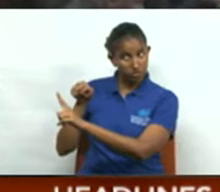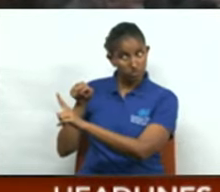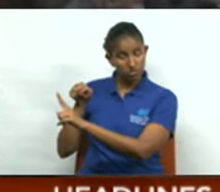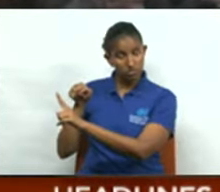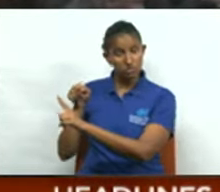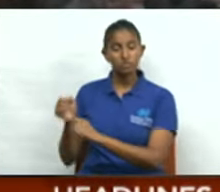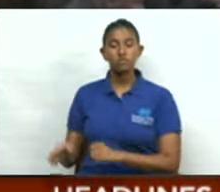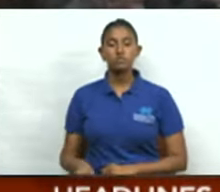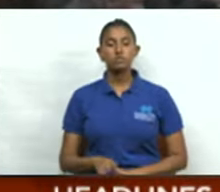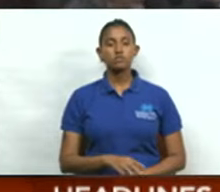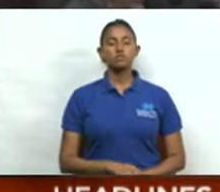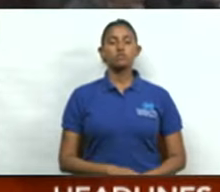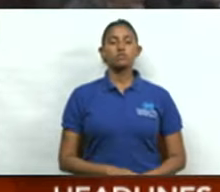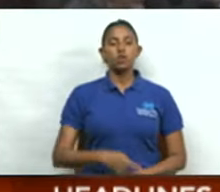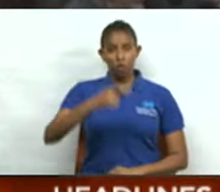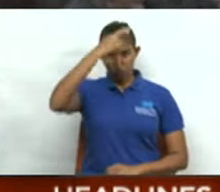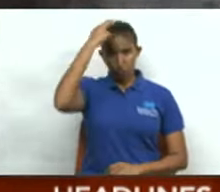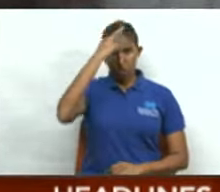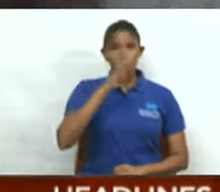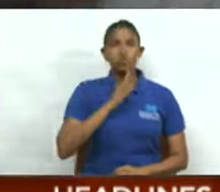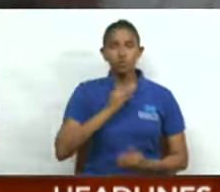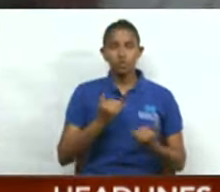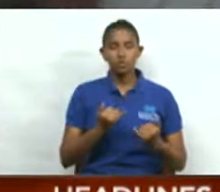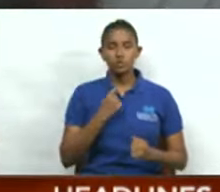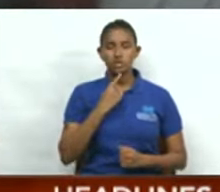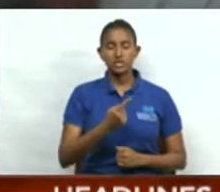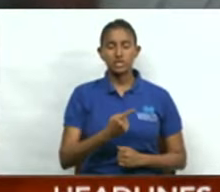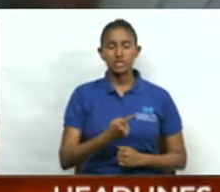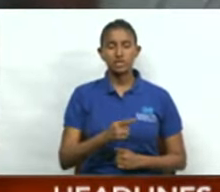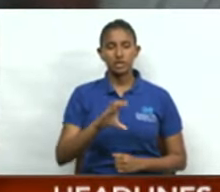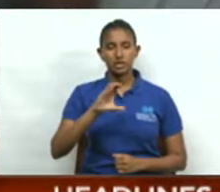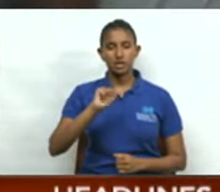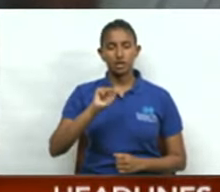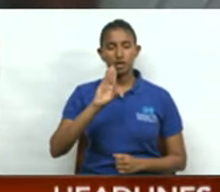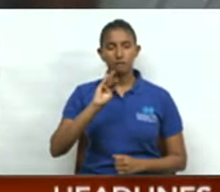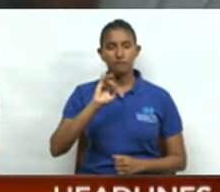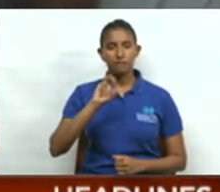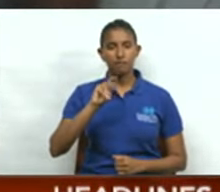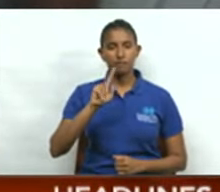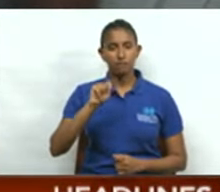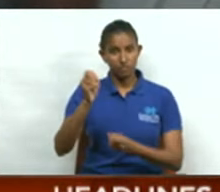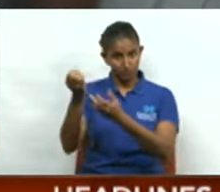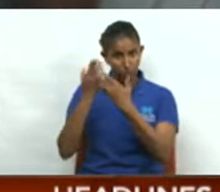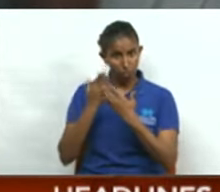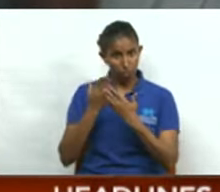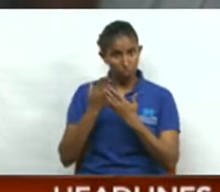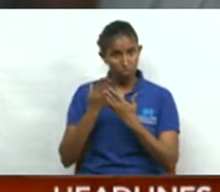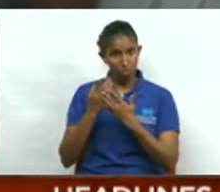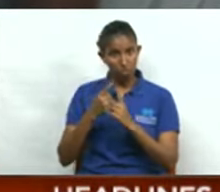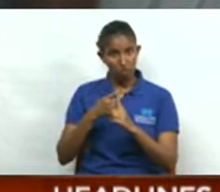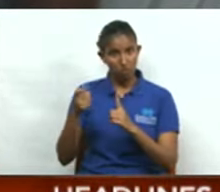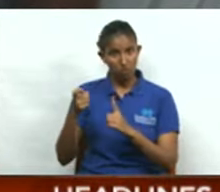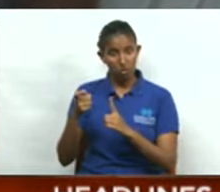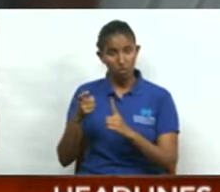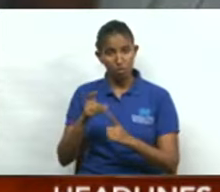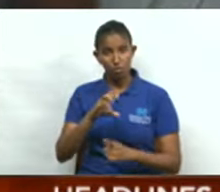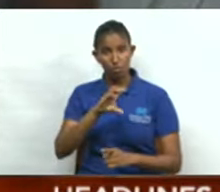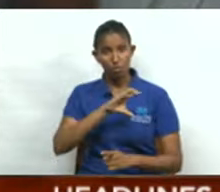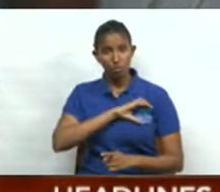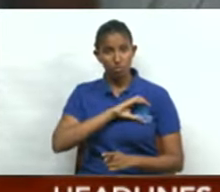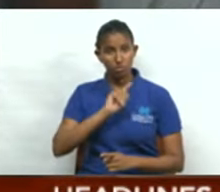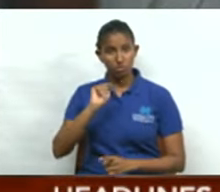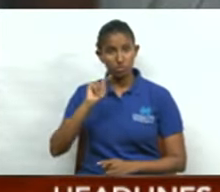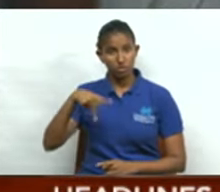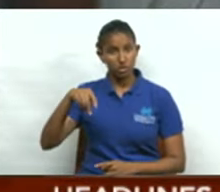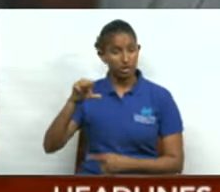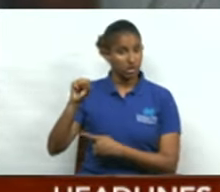Madam Speaker, the Cabinet received no advice from the Trinidad and Tobago Police